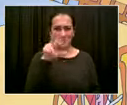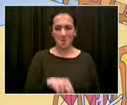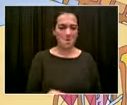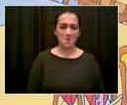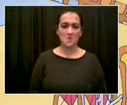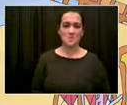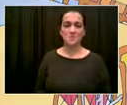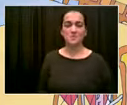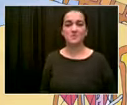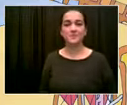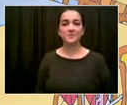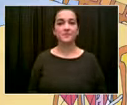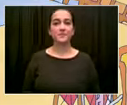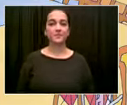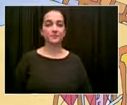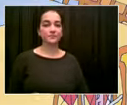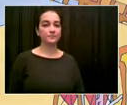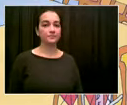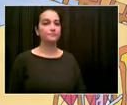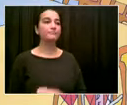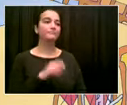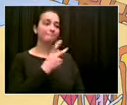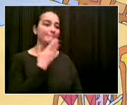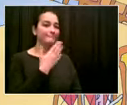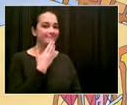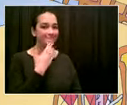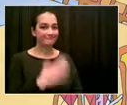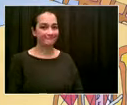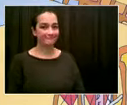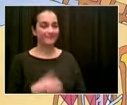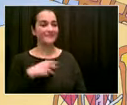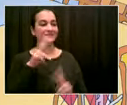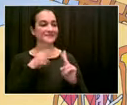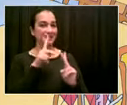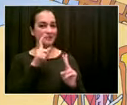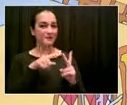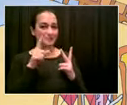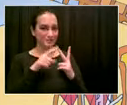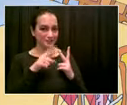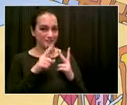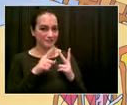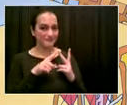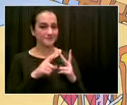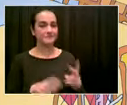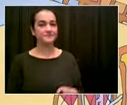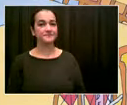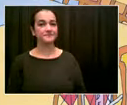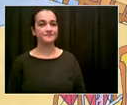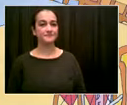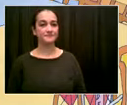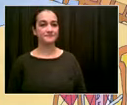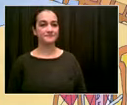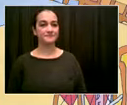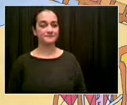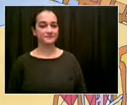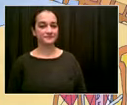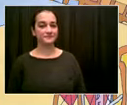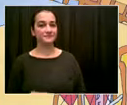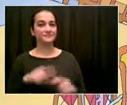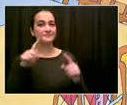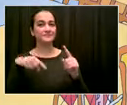The next question I want to ask has to do with the news from the Manhattan DA's office. They're planning